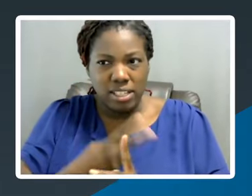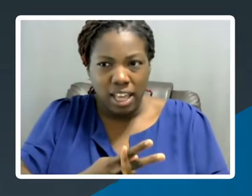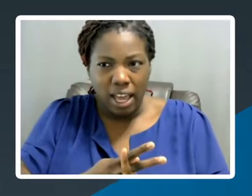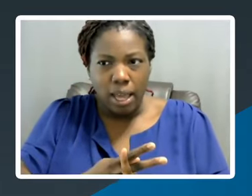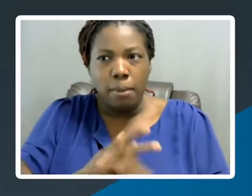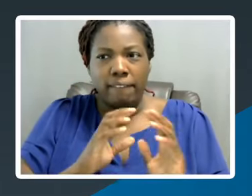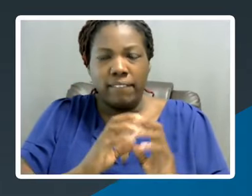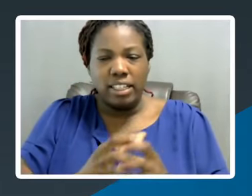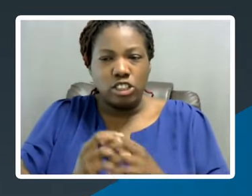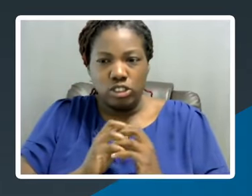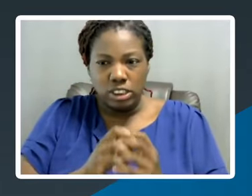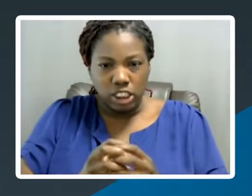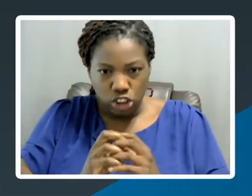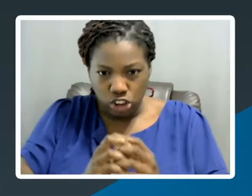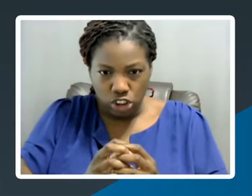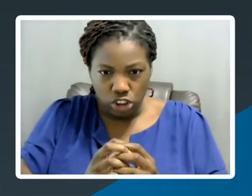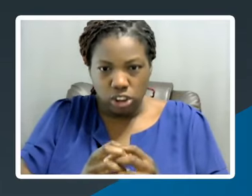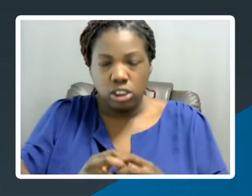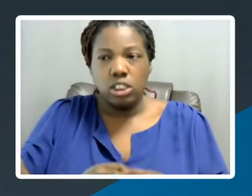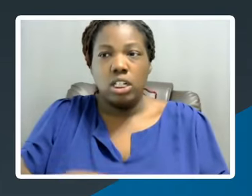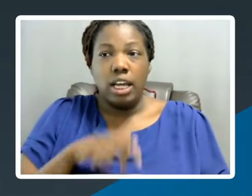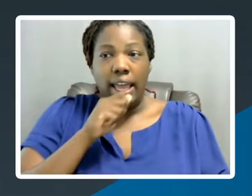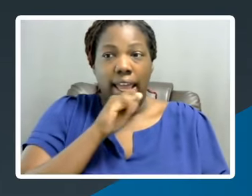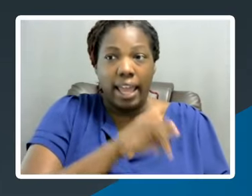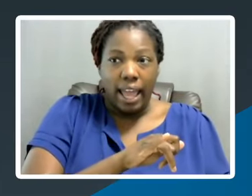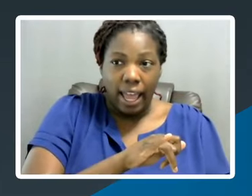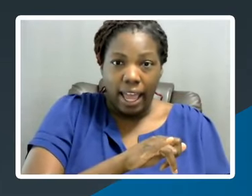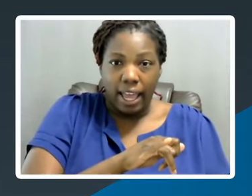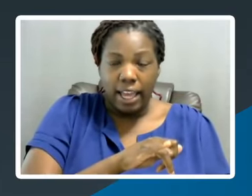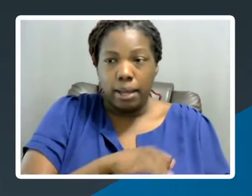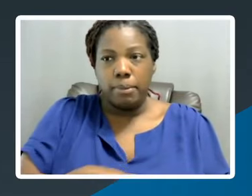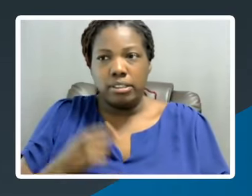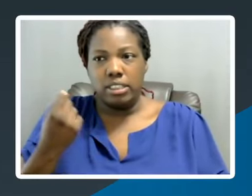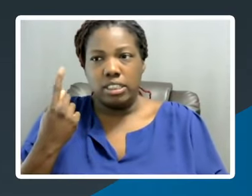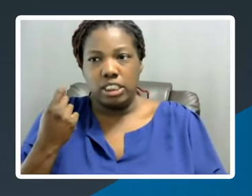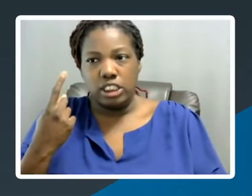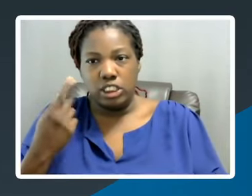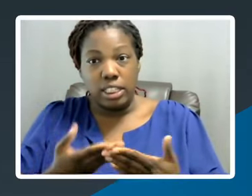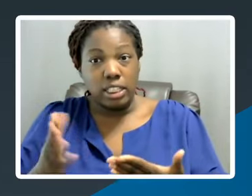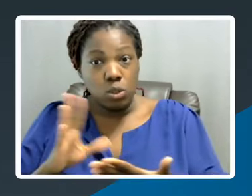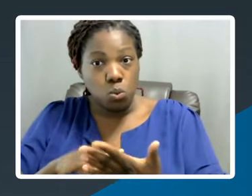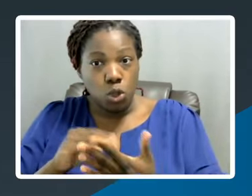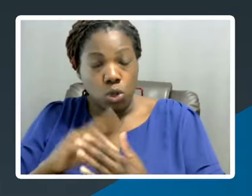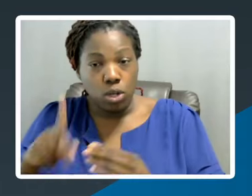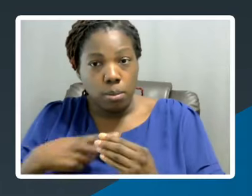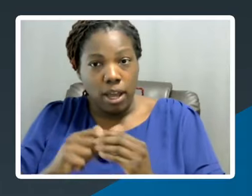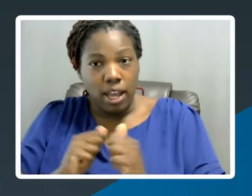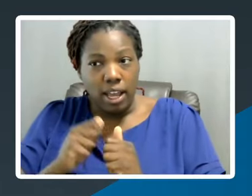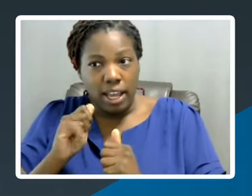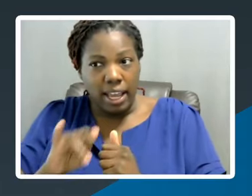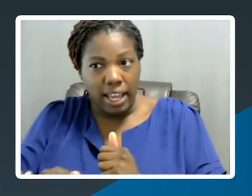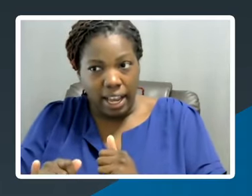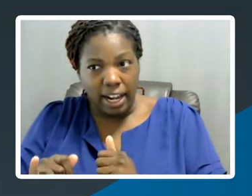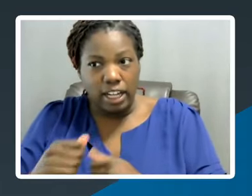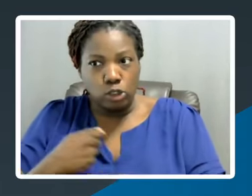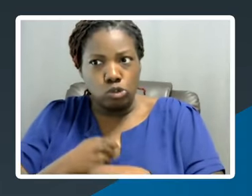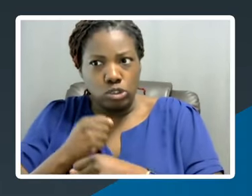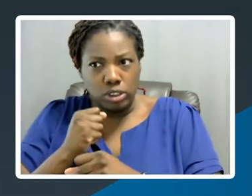again, AI, but also the recognition that what we are learning also about how AI gets generated takes a lot